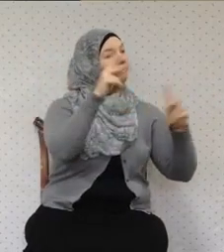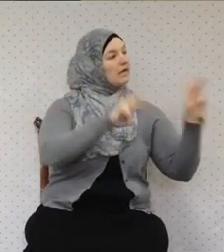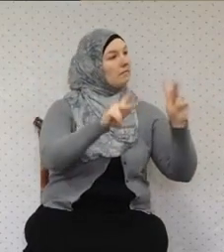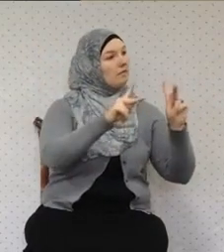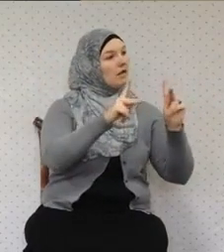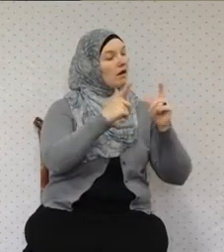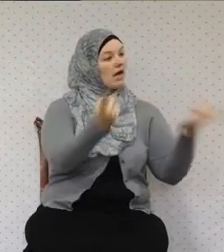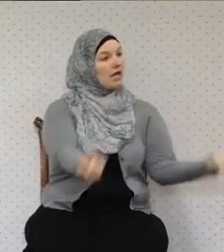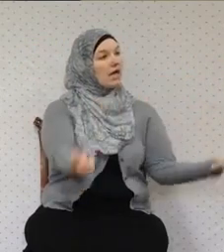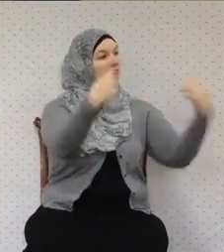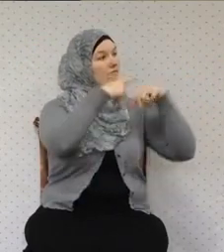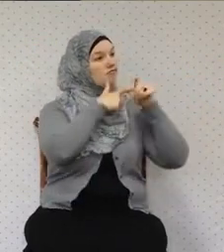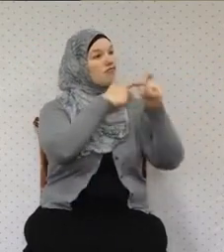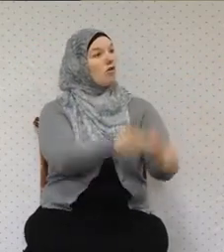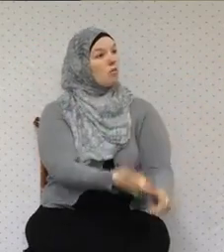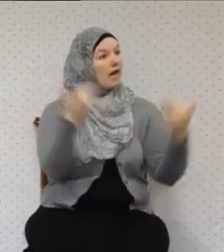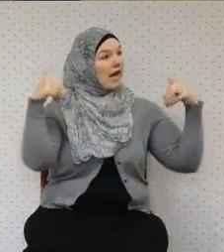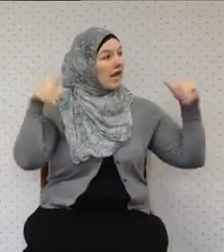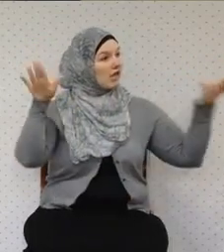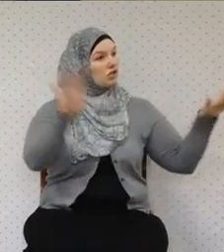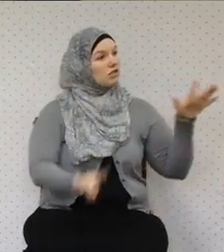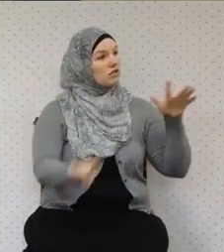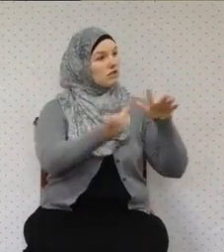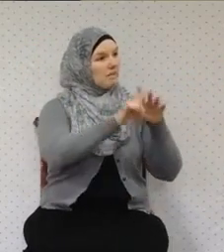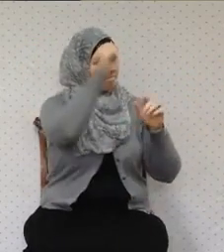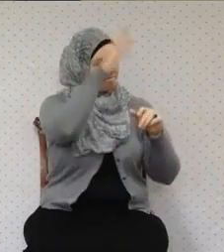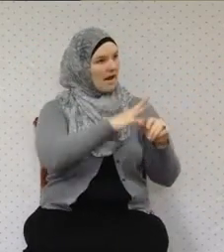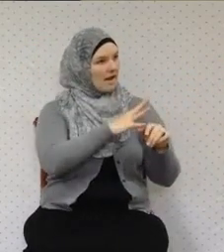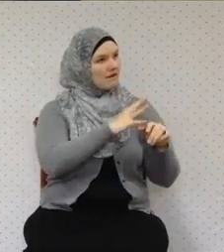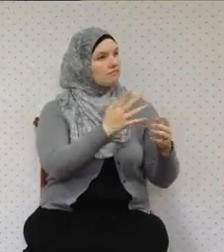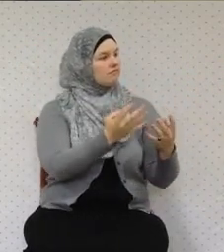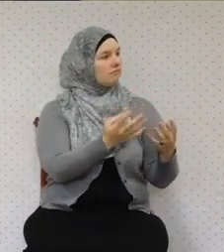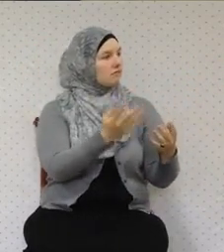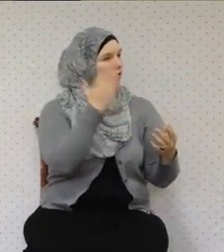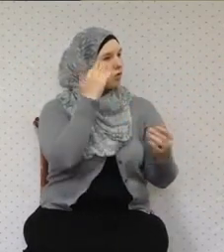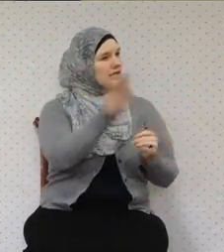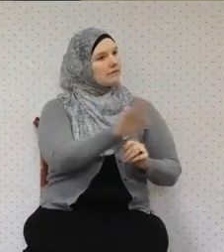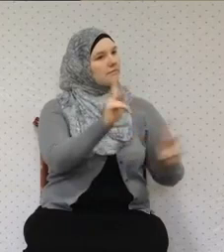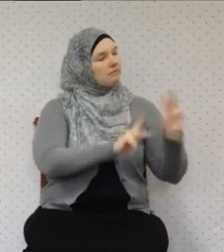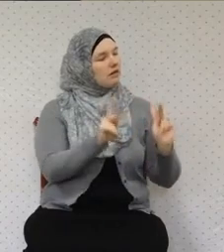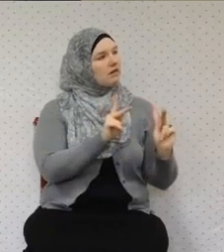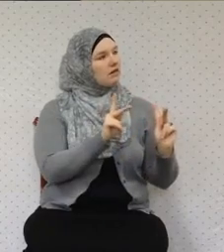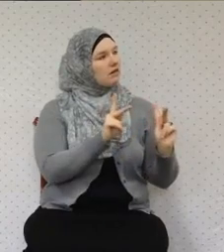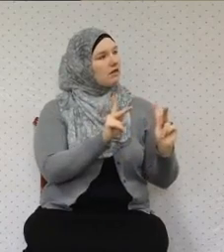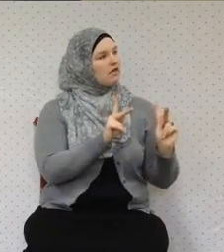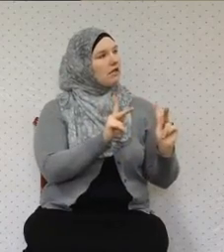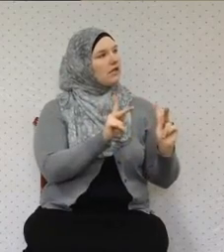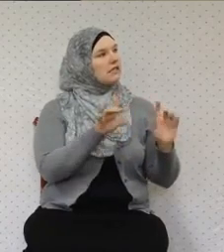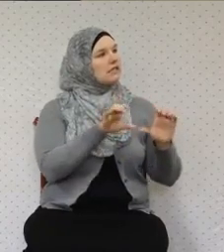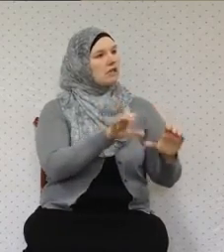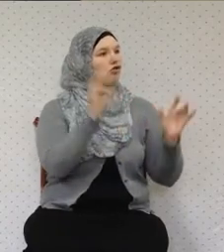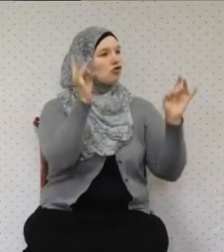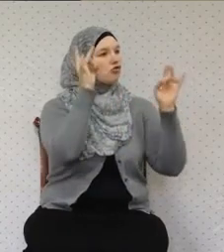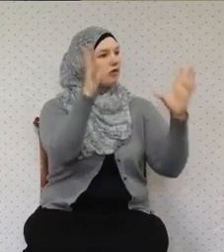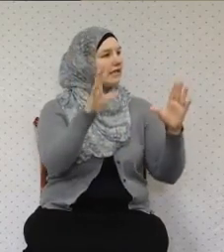people came running, when the angels came to him in the form of men, and you know, his people committed the sin,